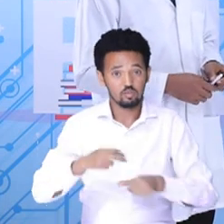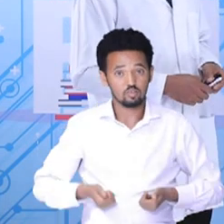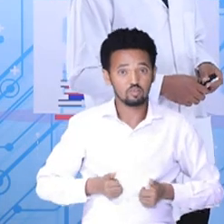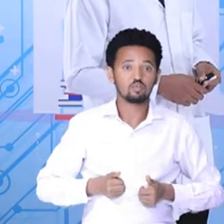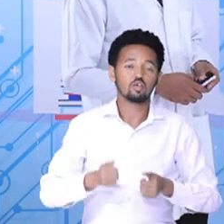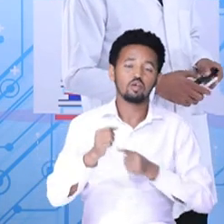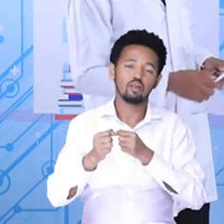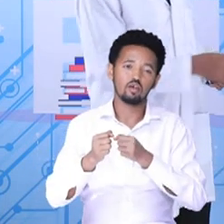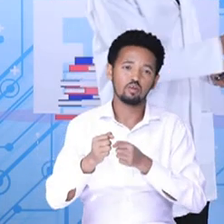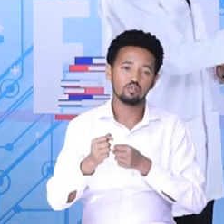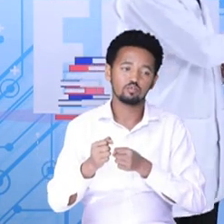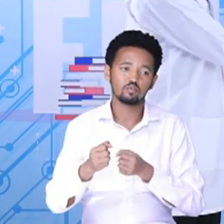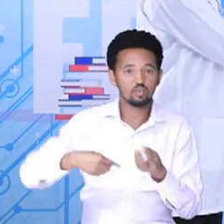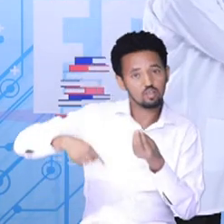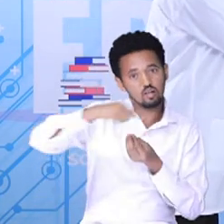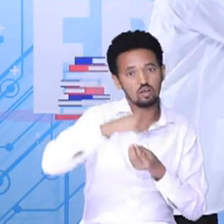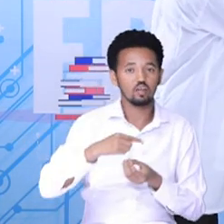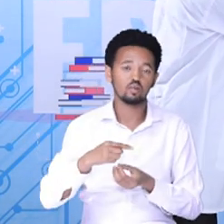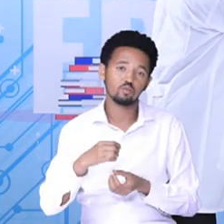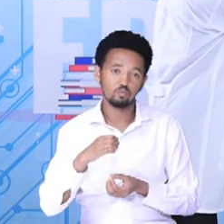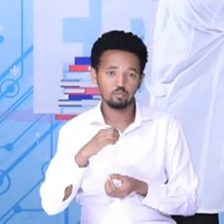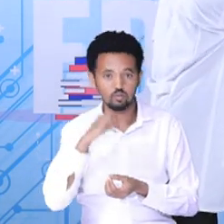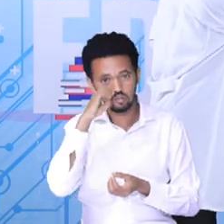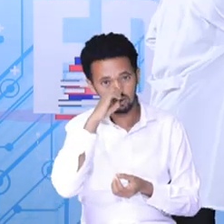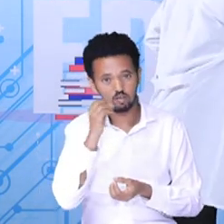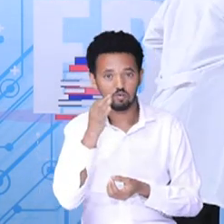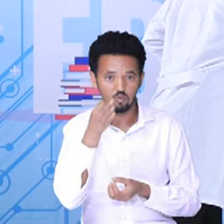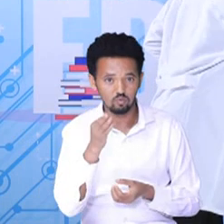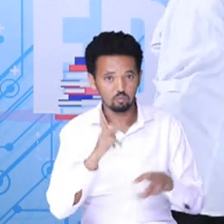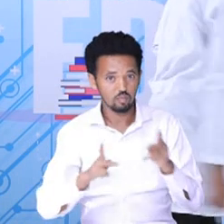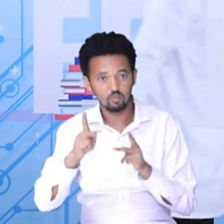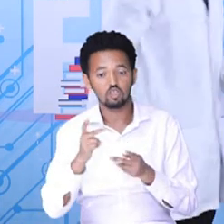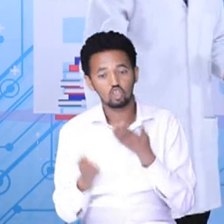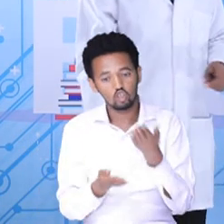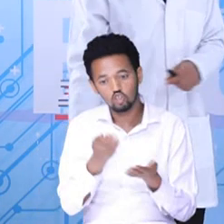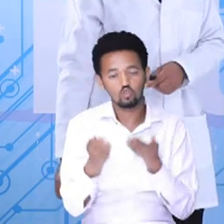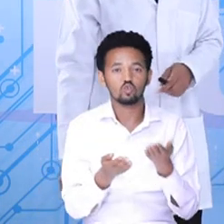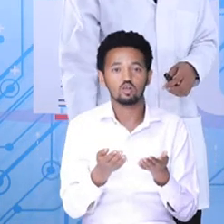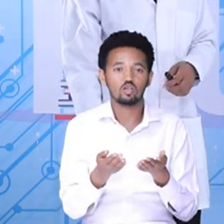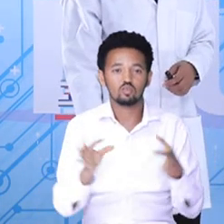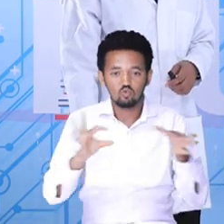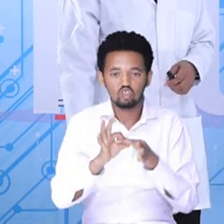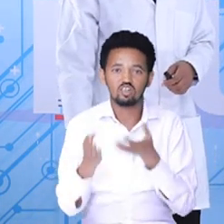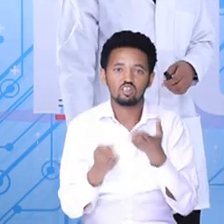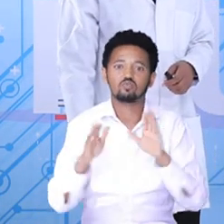in Ethiopia is difficulty in providing the peoples with social services.